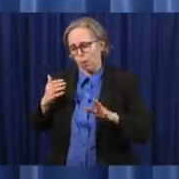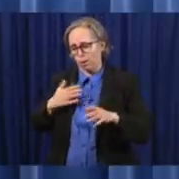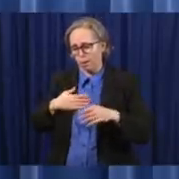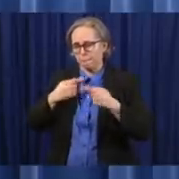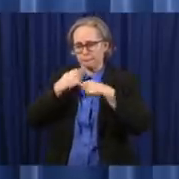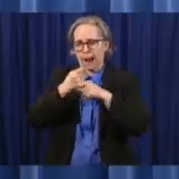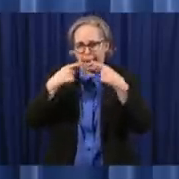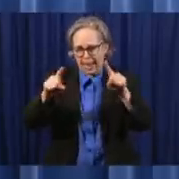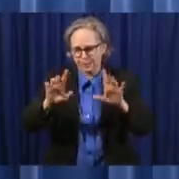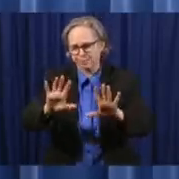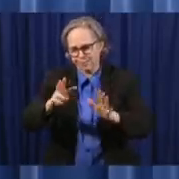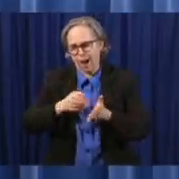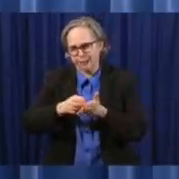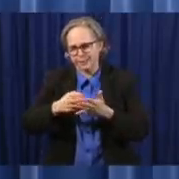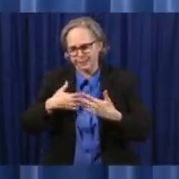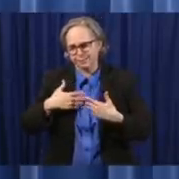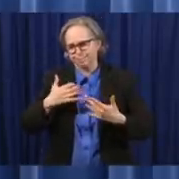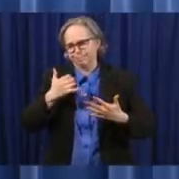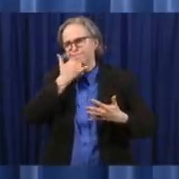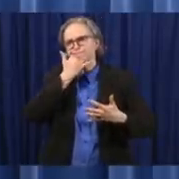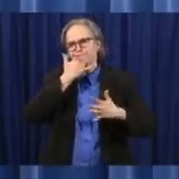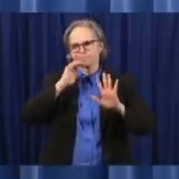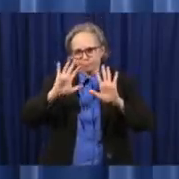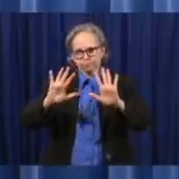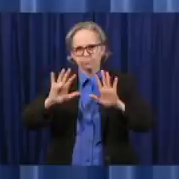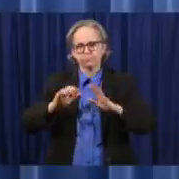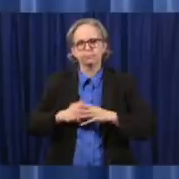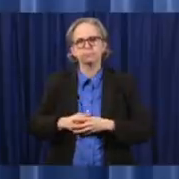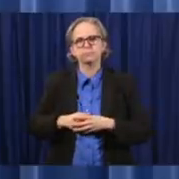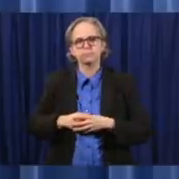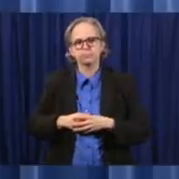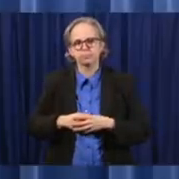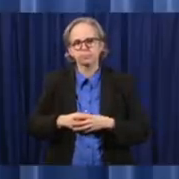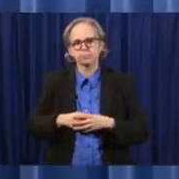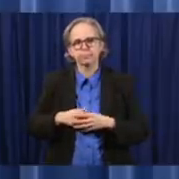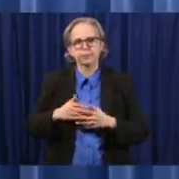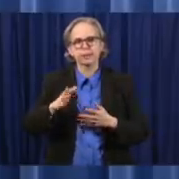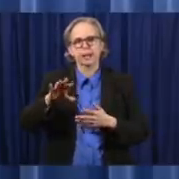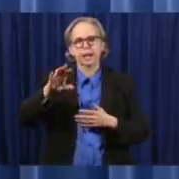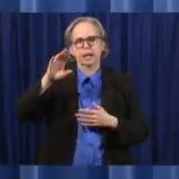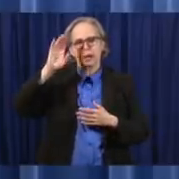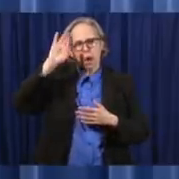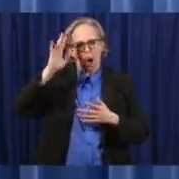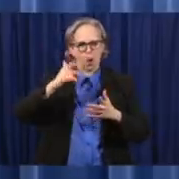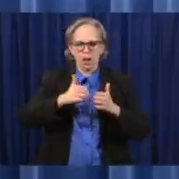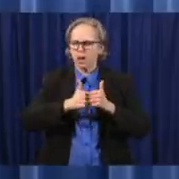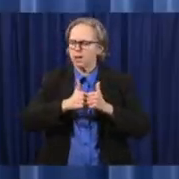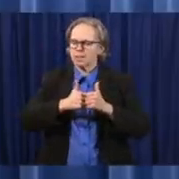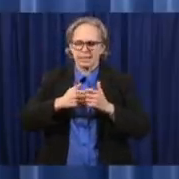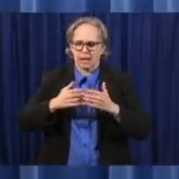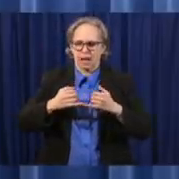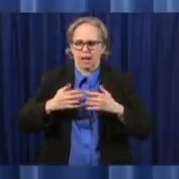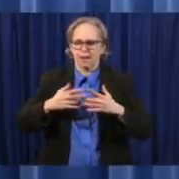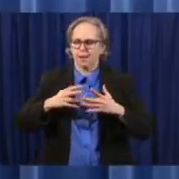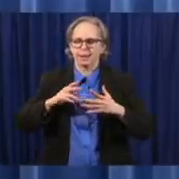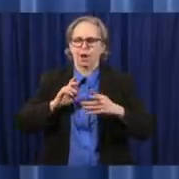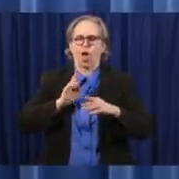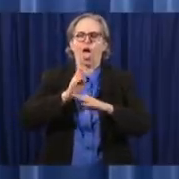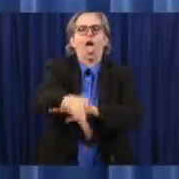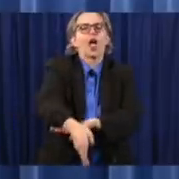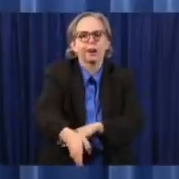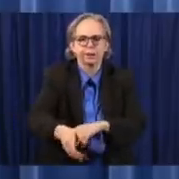mandate, that was just too far, and that there's a significant number of Ohioans who were offended by